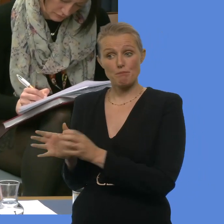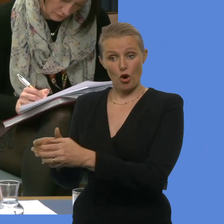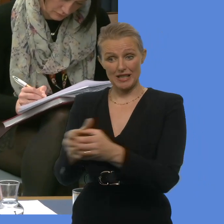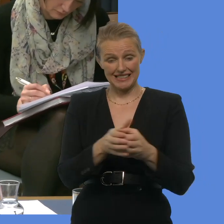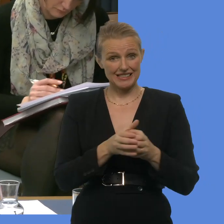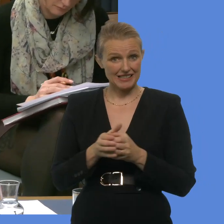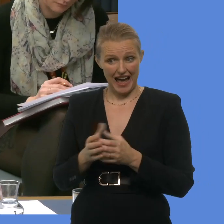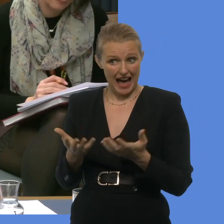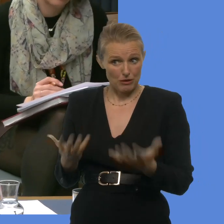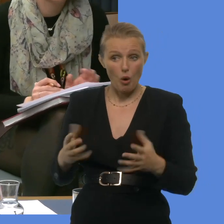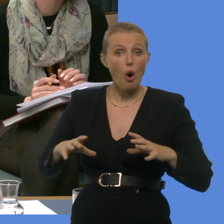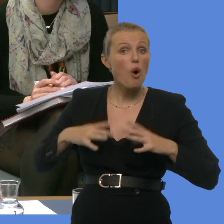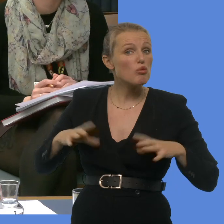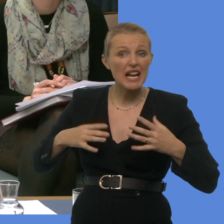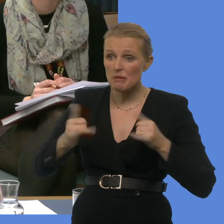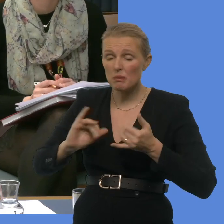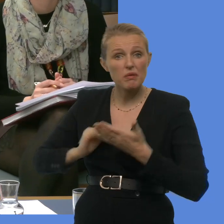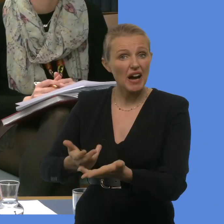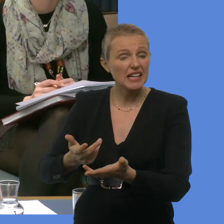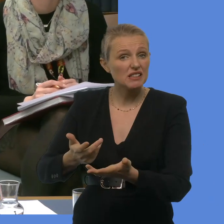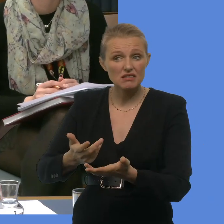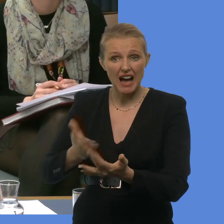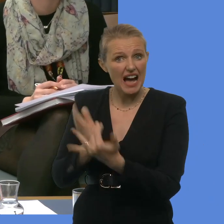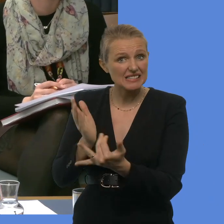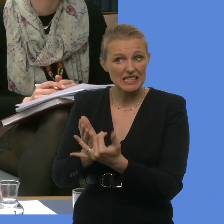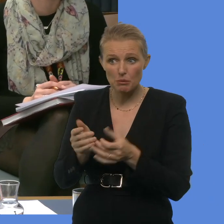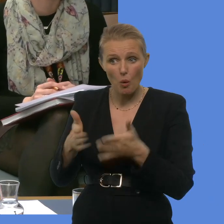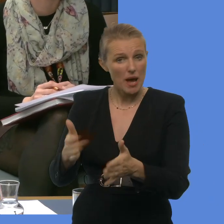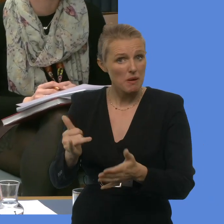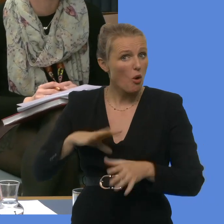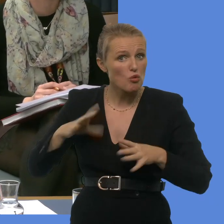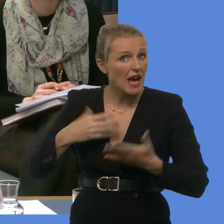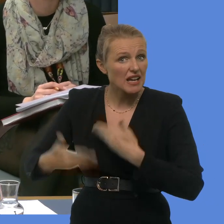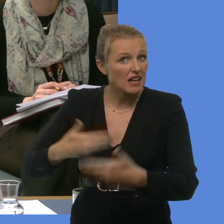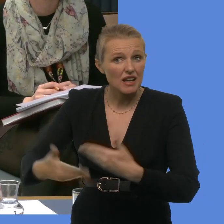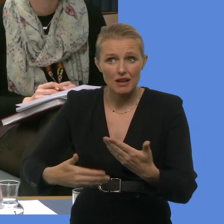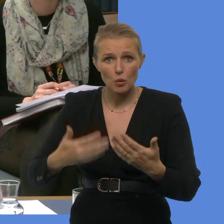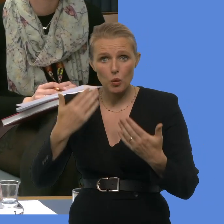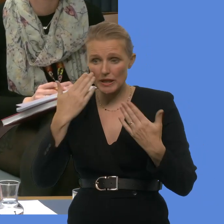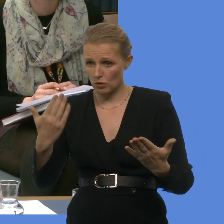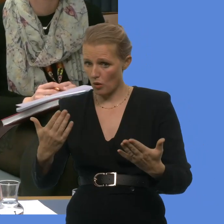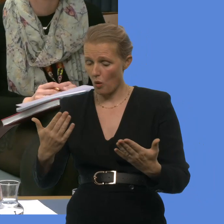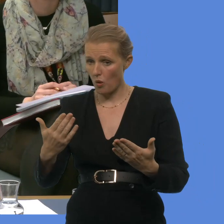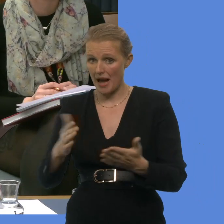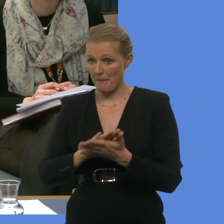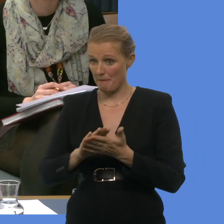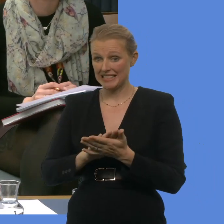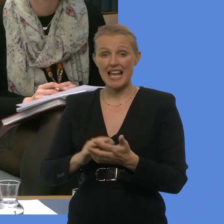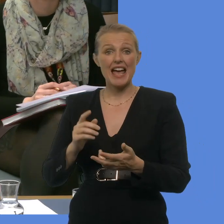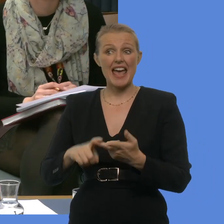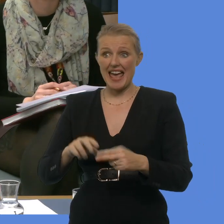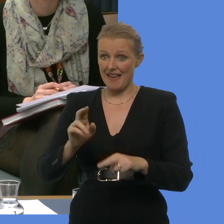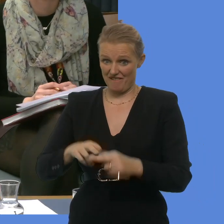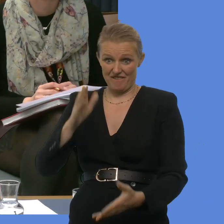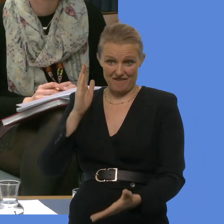provide information and services to the deaf community in an accessible way. So we do not know the level of improvement that will be needed to